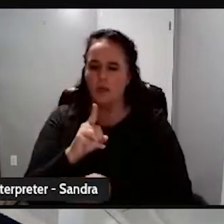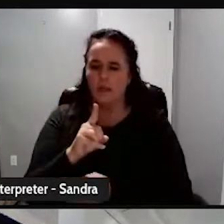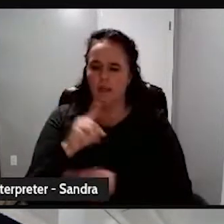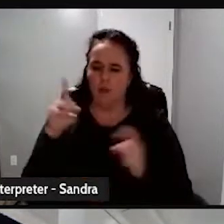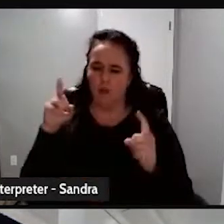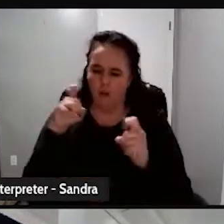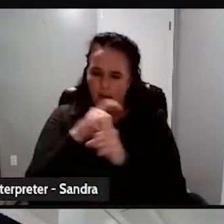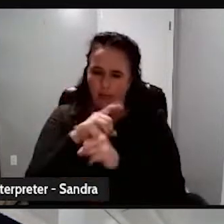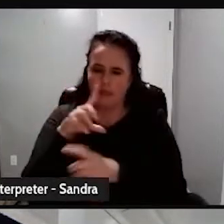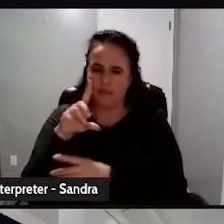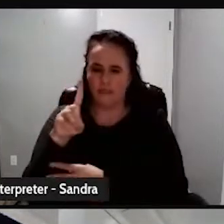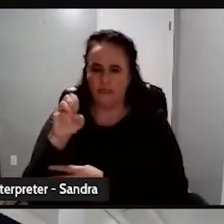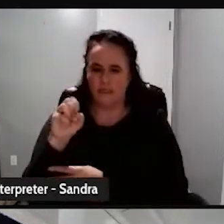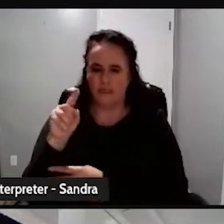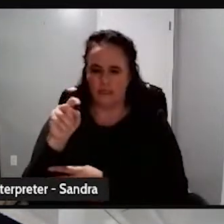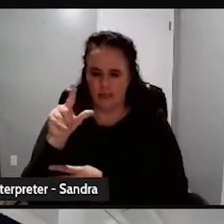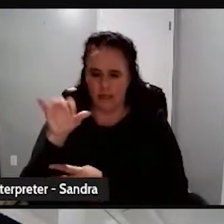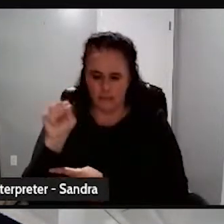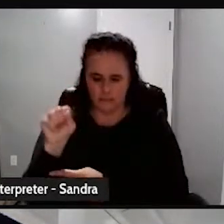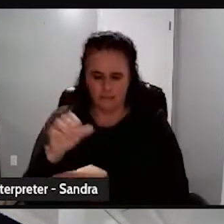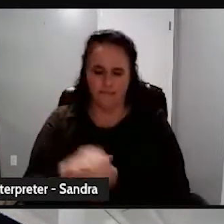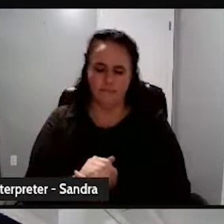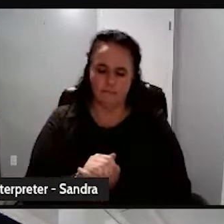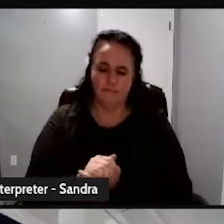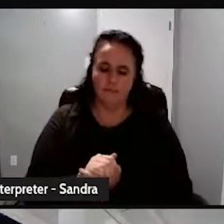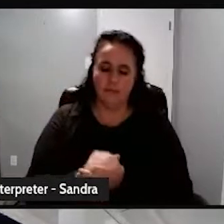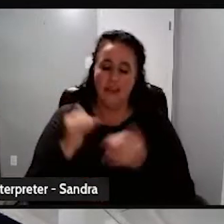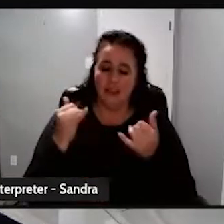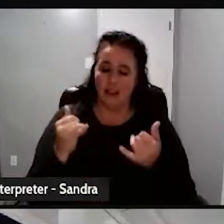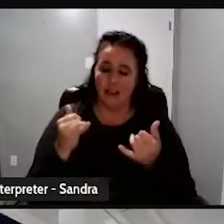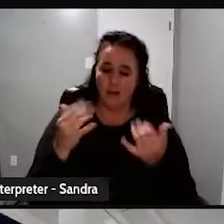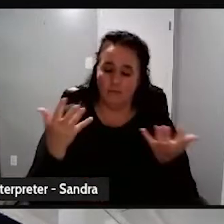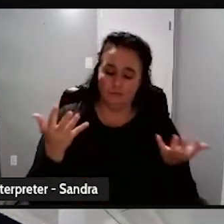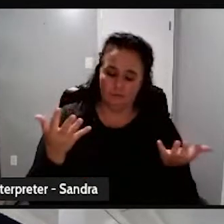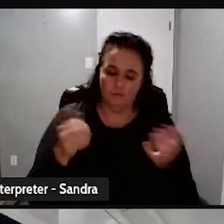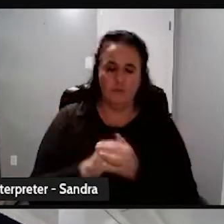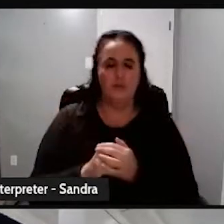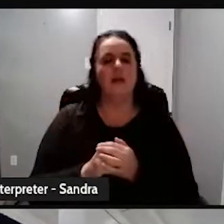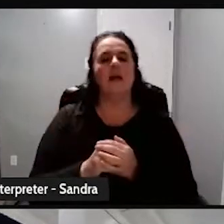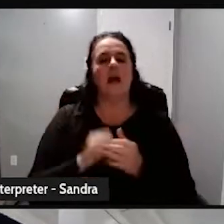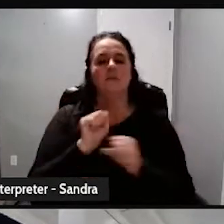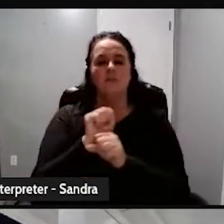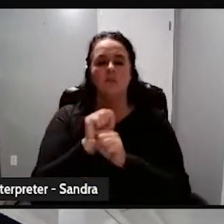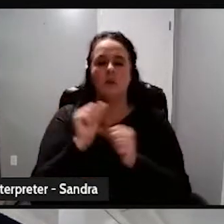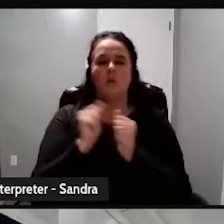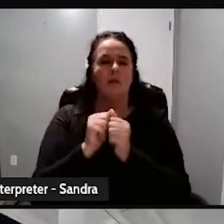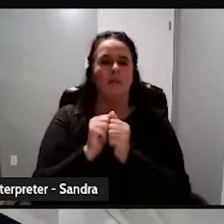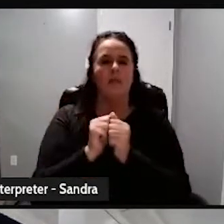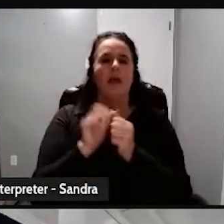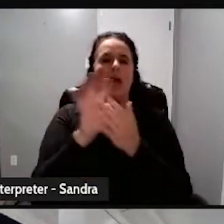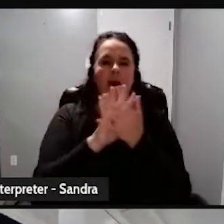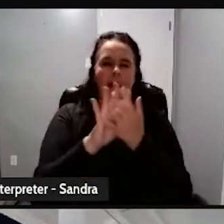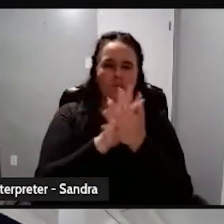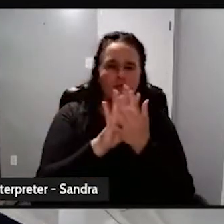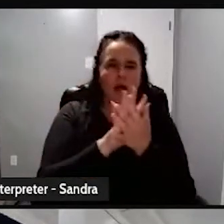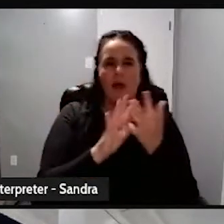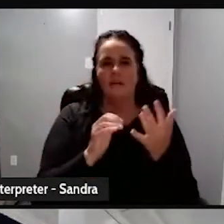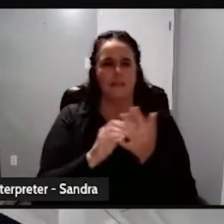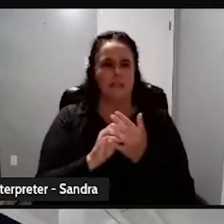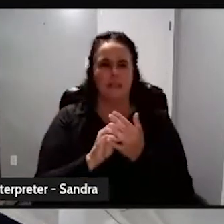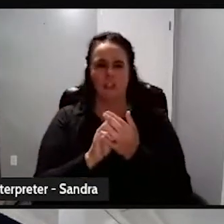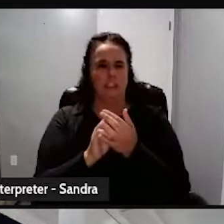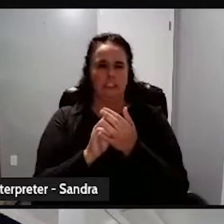details. Instead, I'm working with abstract, ideal, and radical new ways